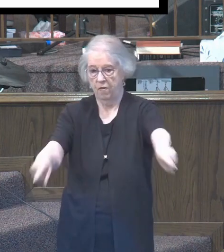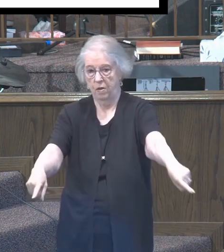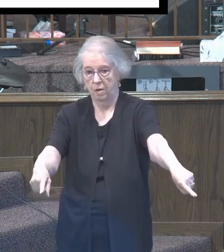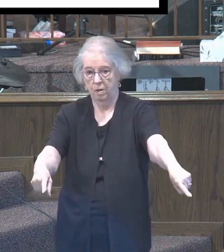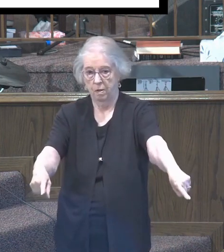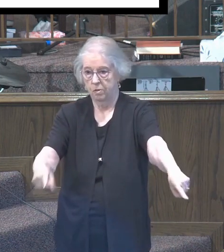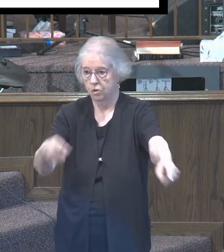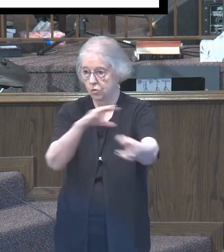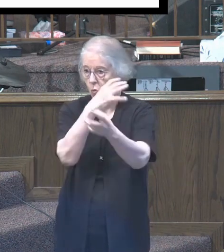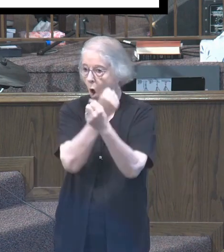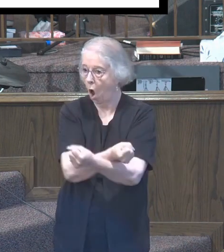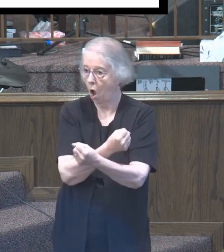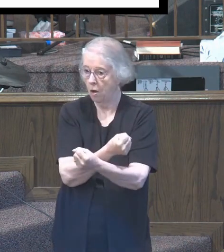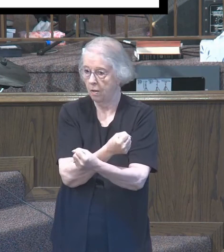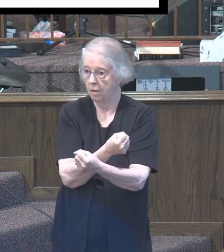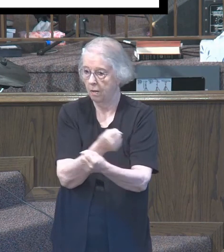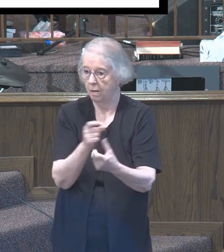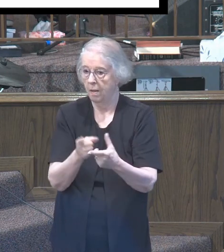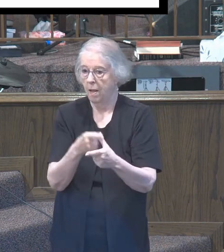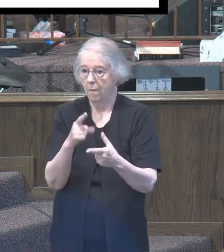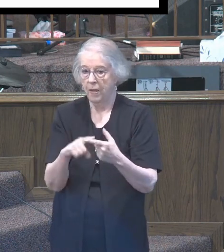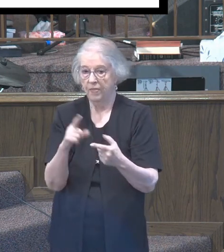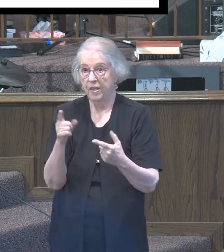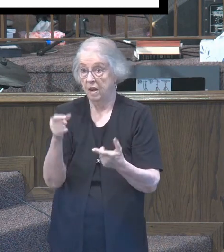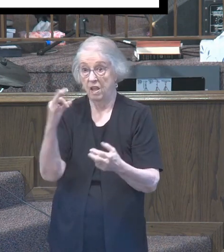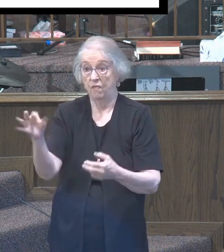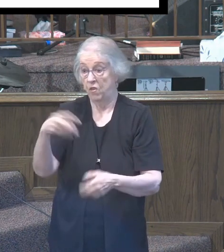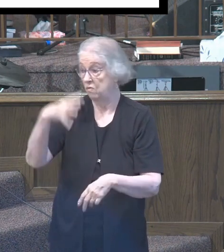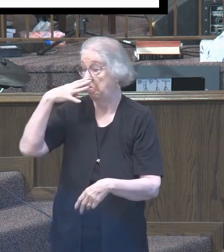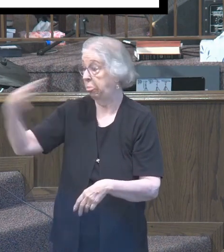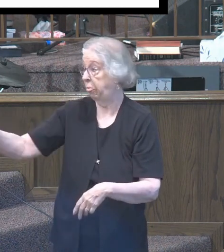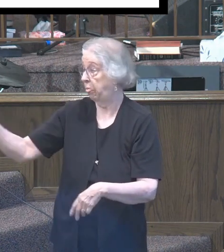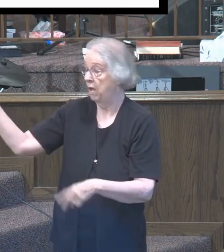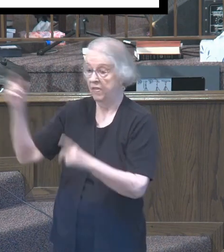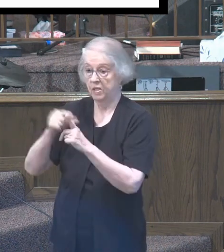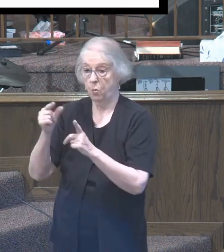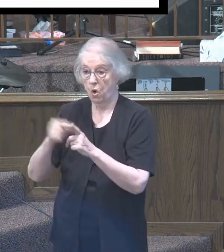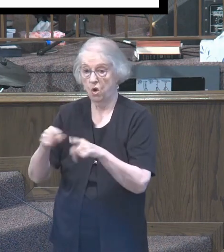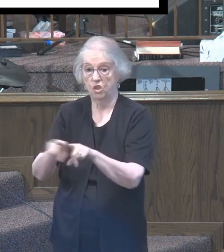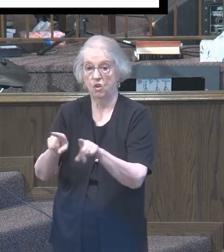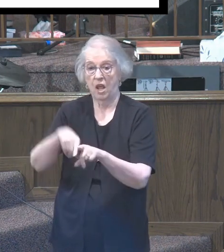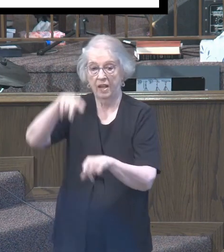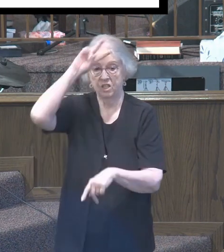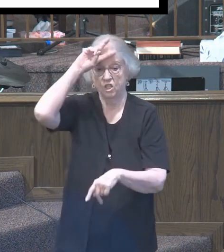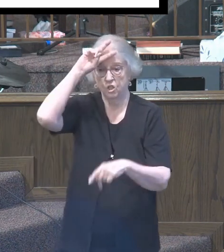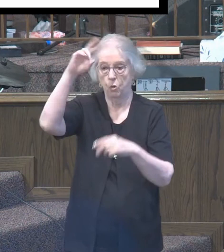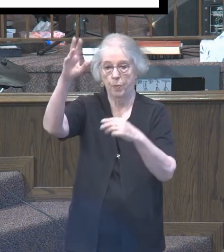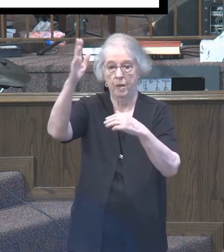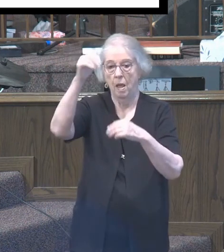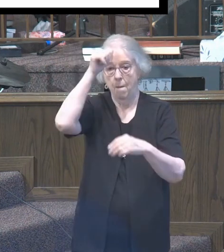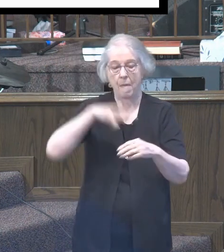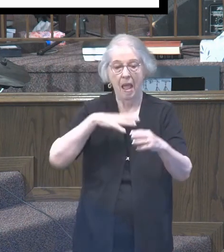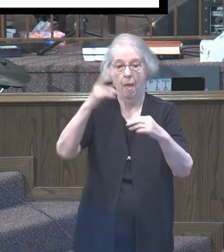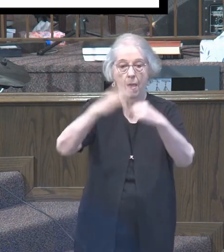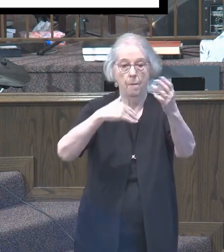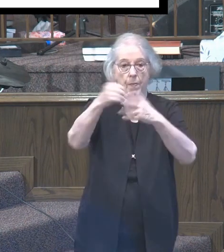in Bible studies and don't work them into your life, you are like a stupid carpenter who built his house on